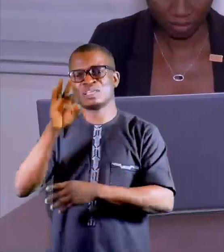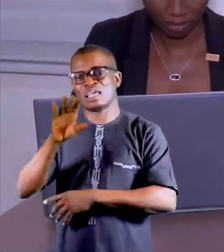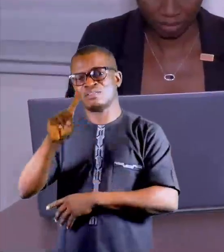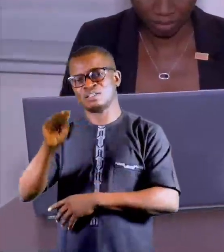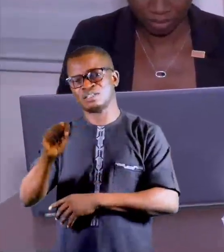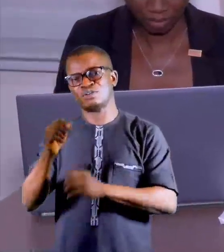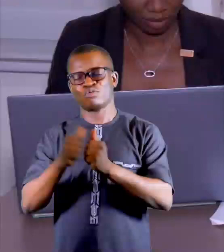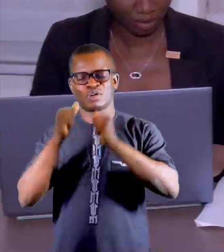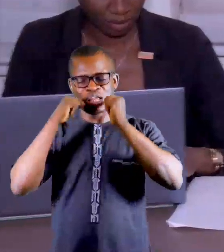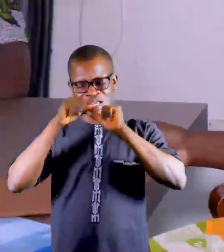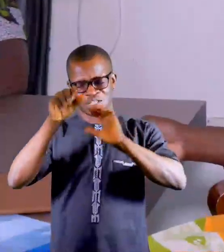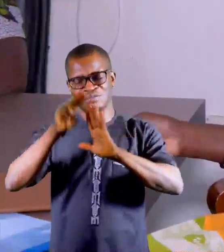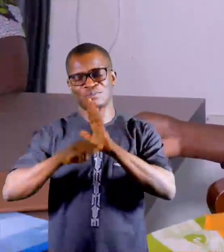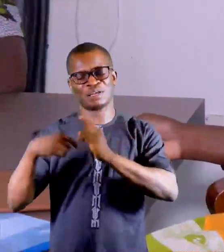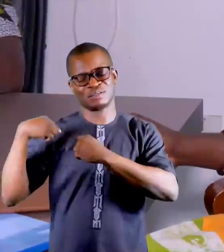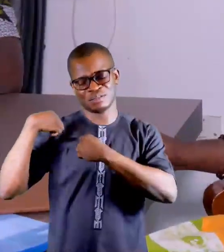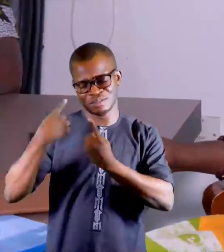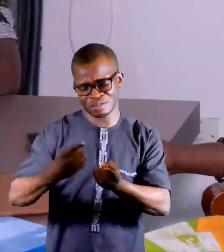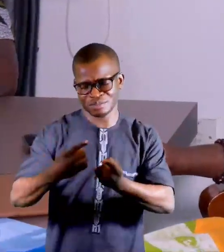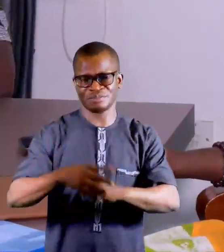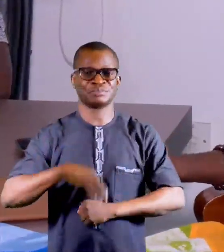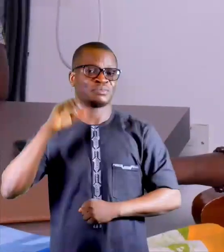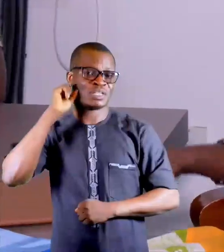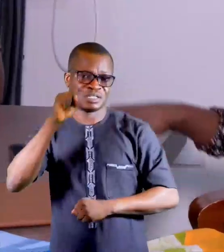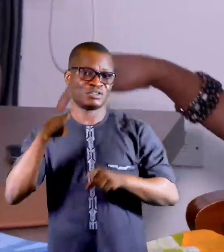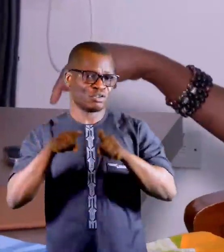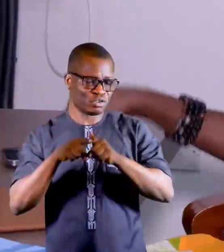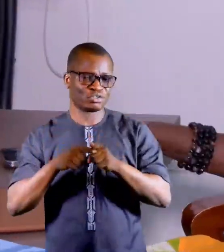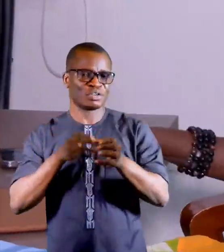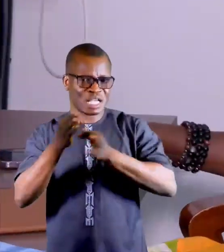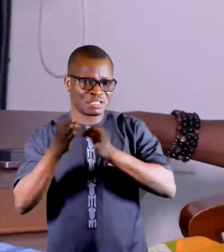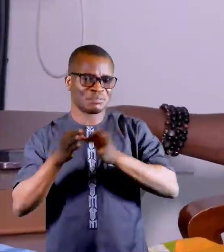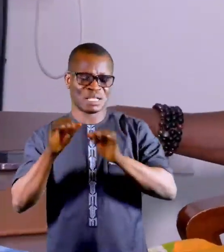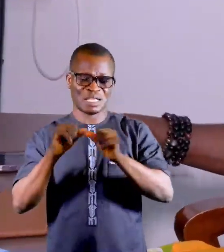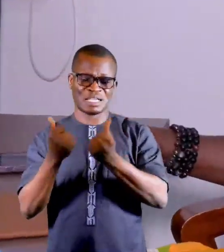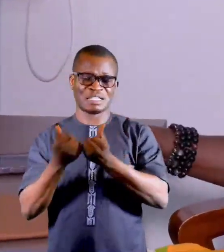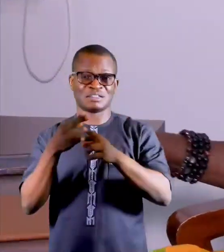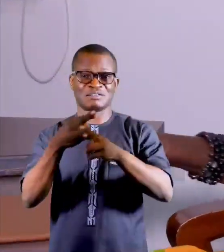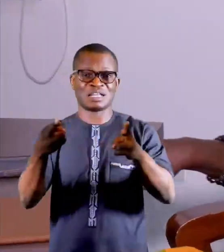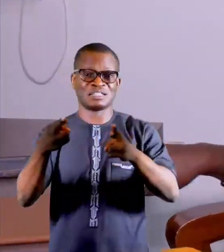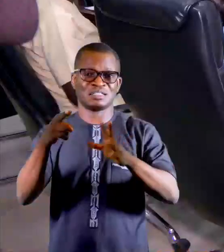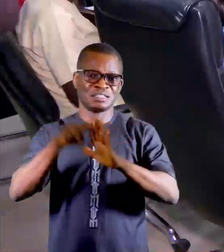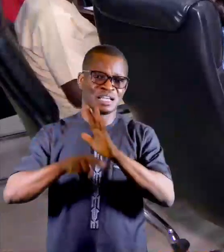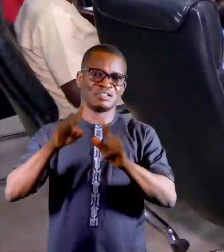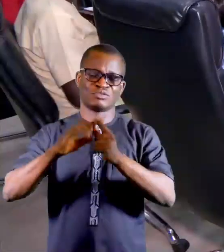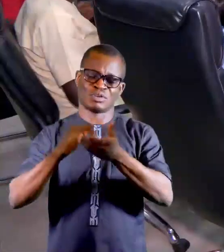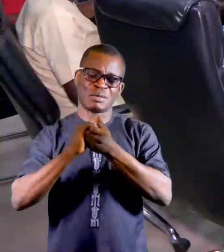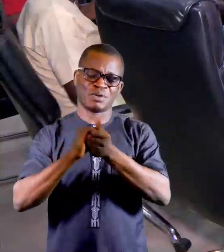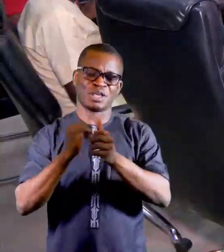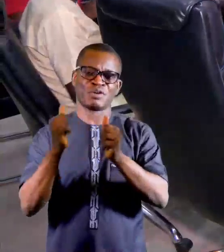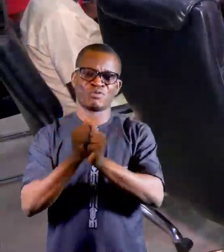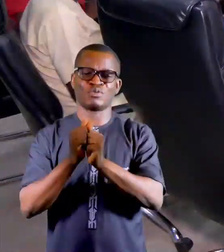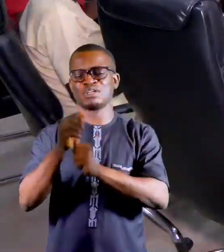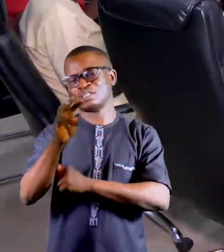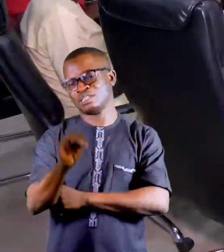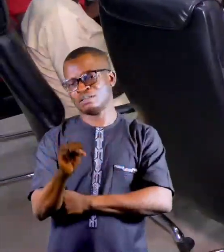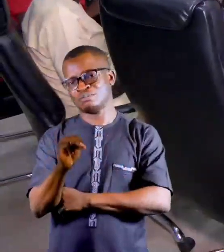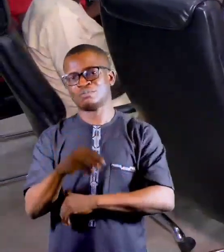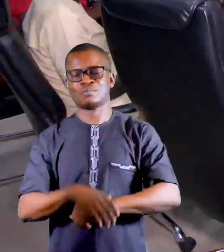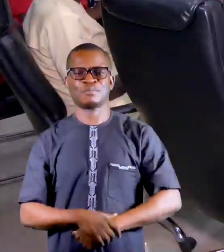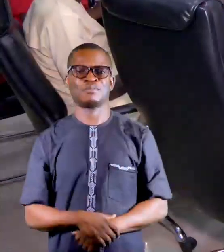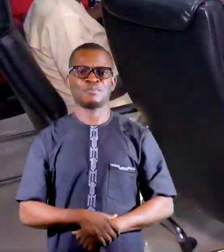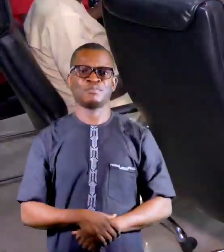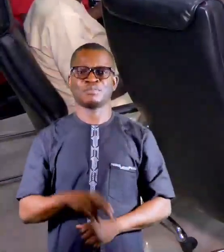in the FCT, and achievements so far. She also expressed the agency's willingness to collaborate with the Innovation for